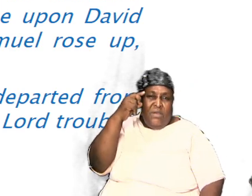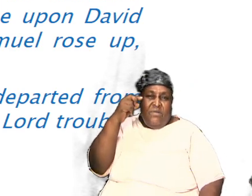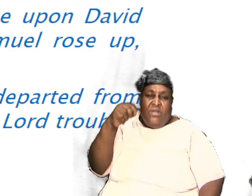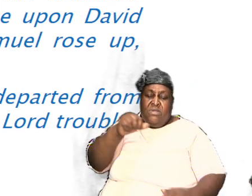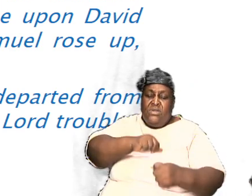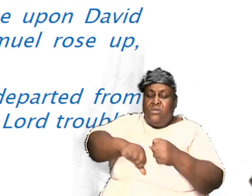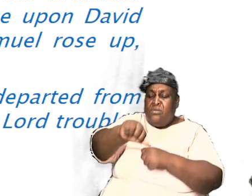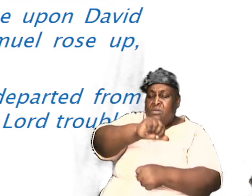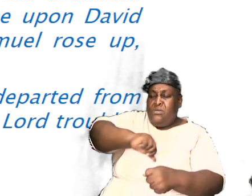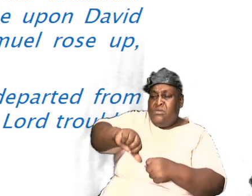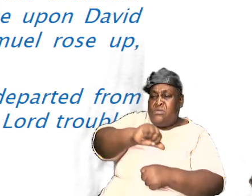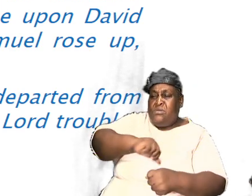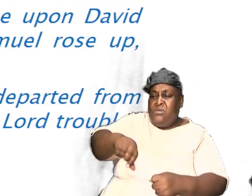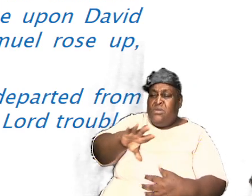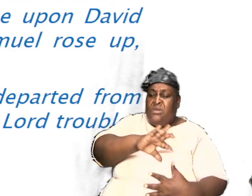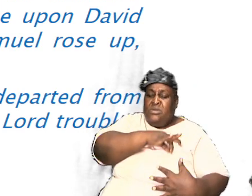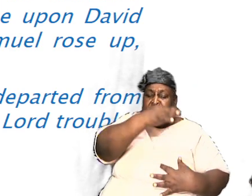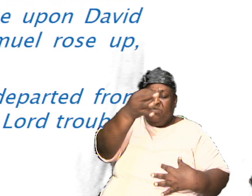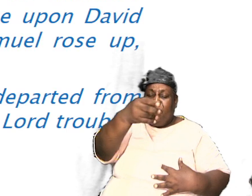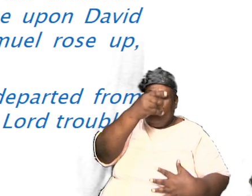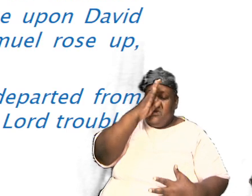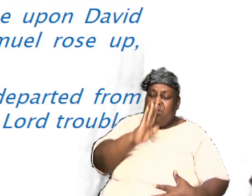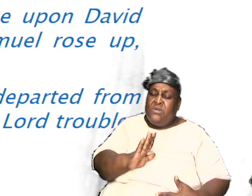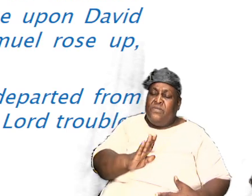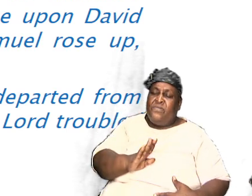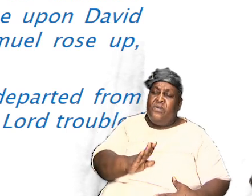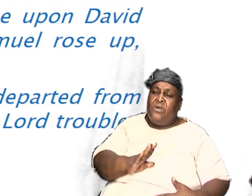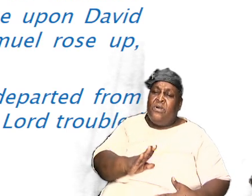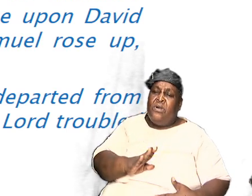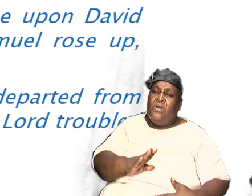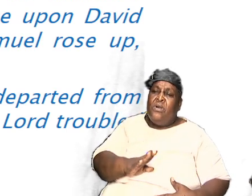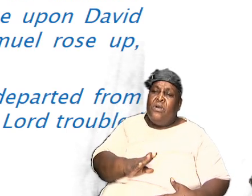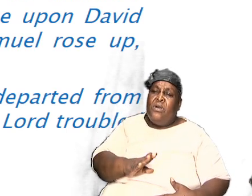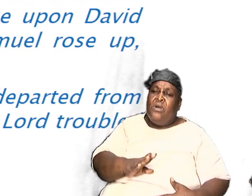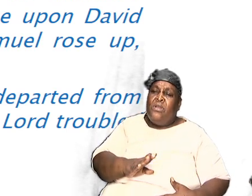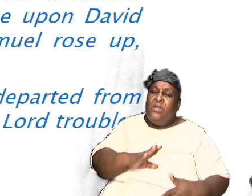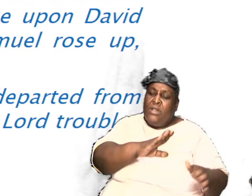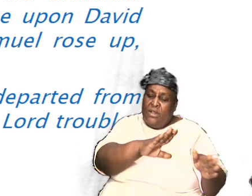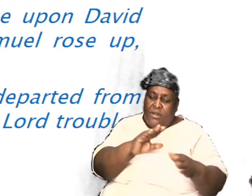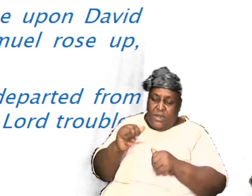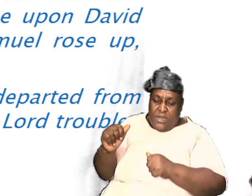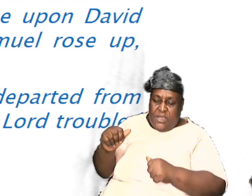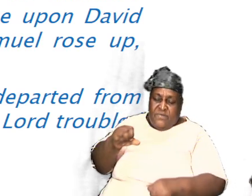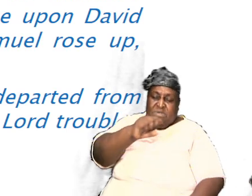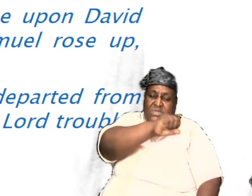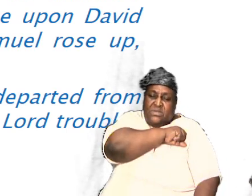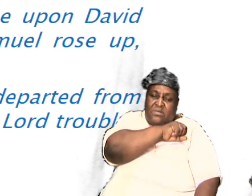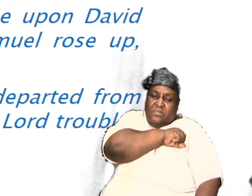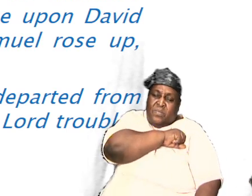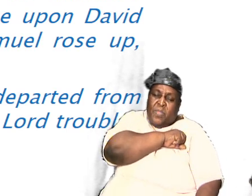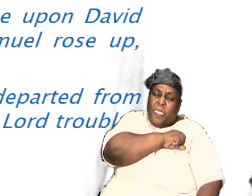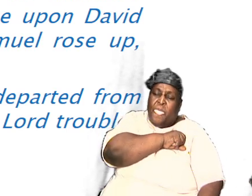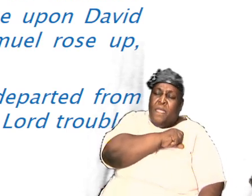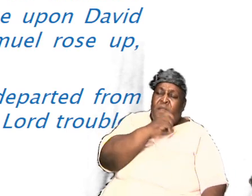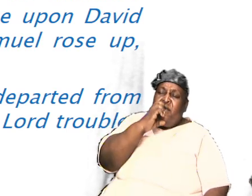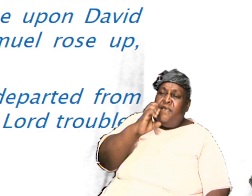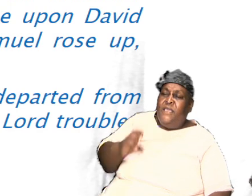him, and an evil spirit came upon